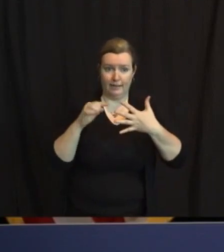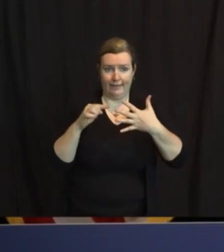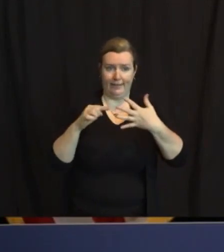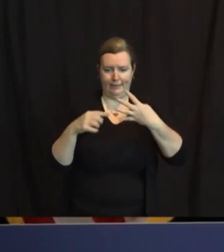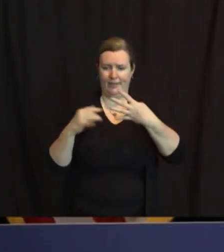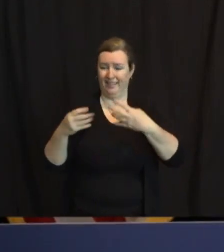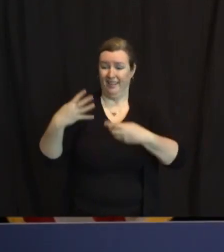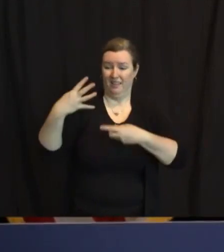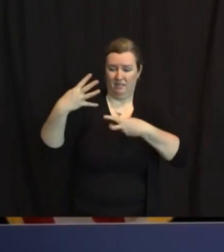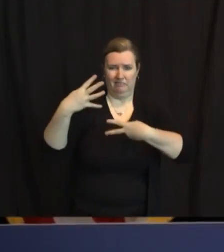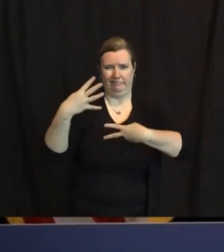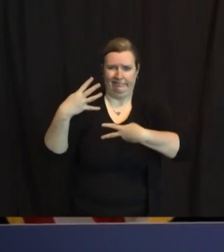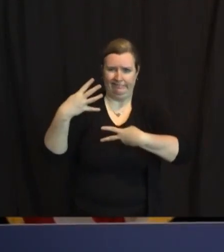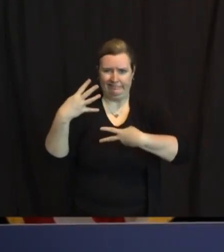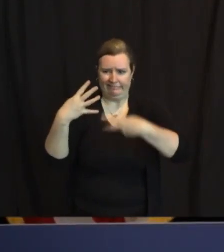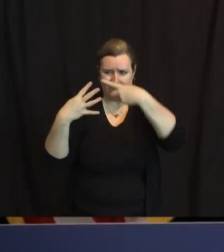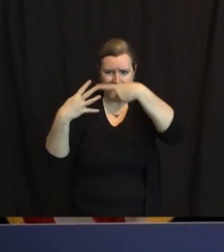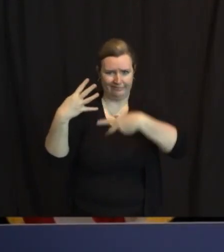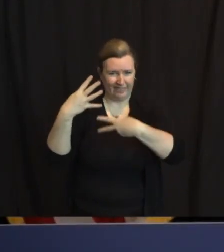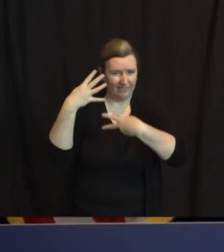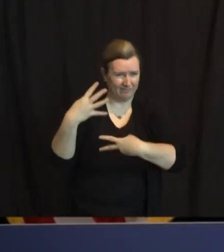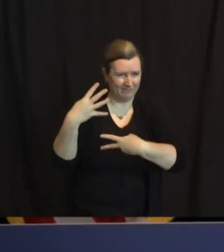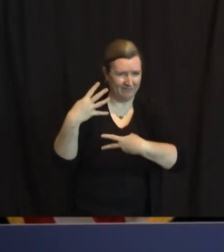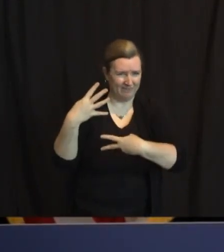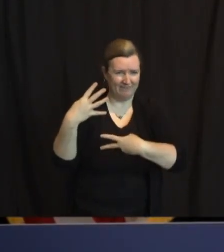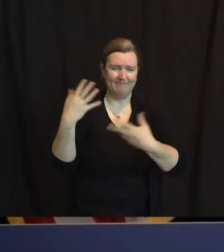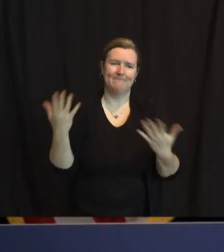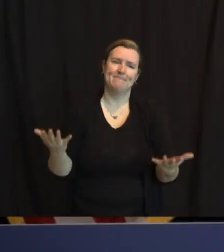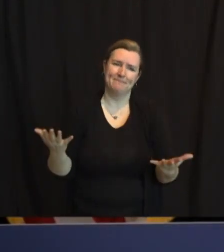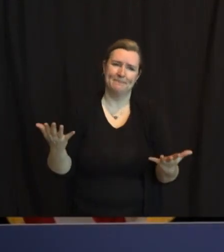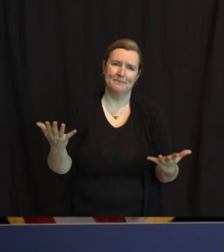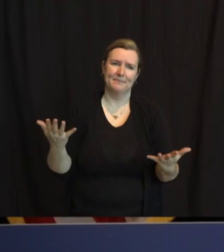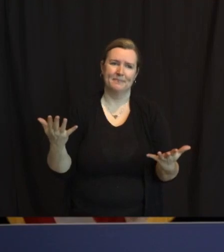at non-essential retail. We're looking at,